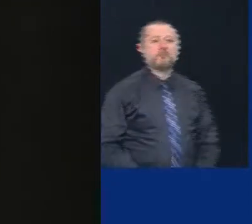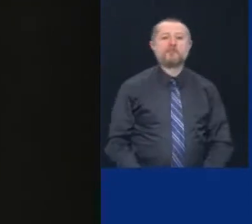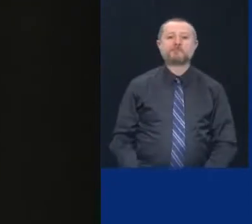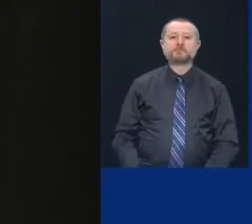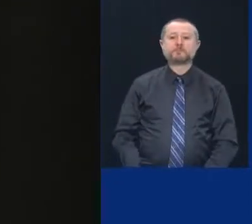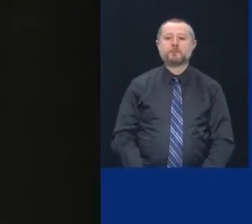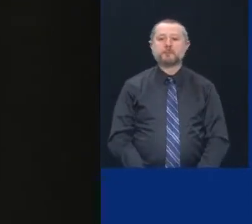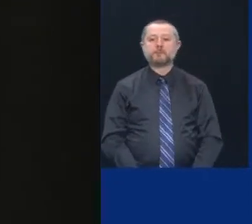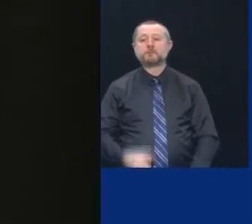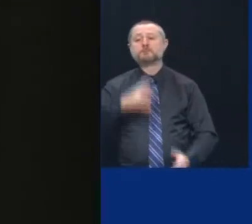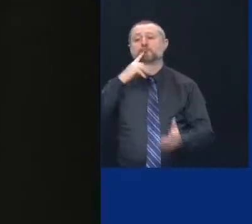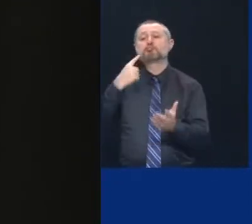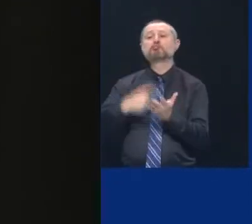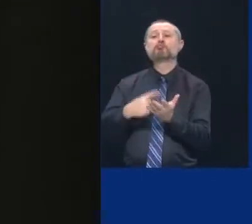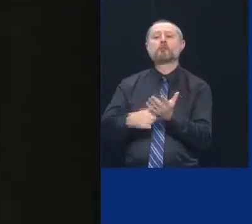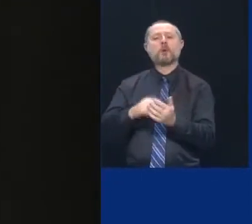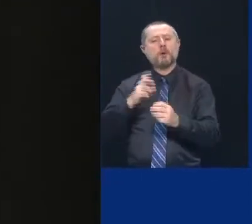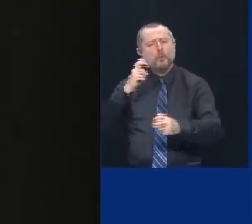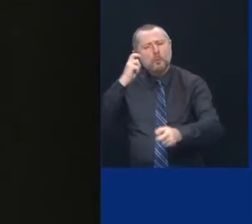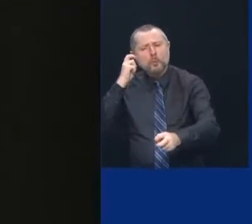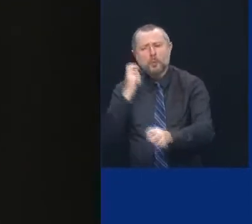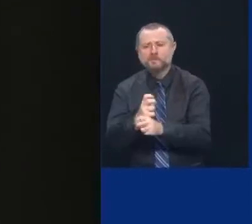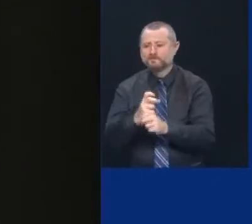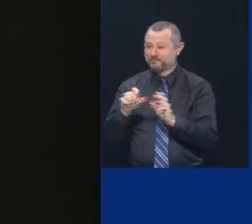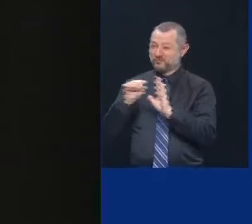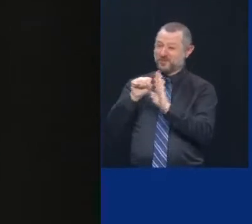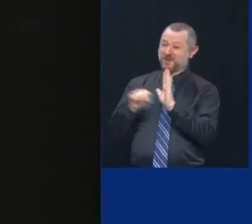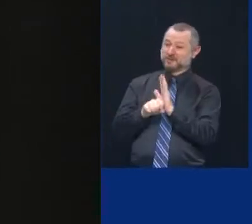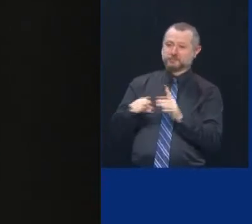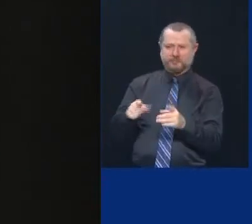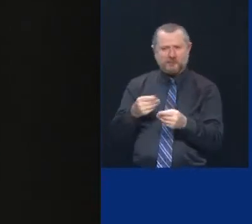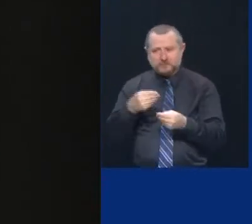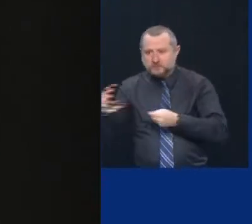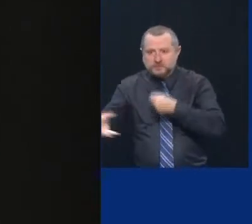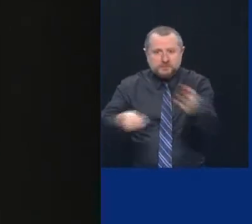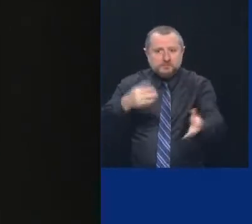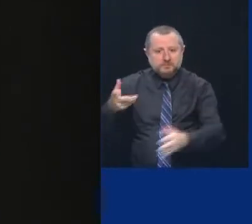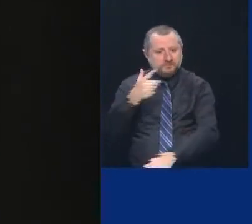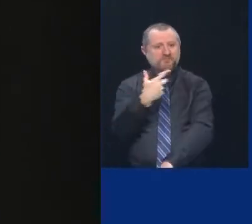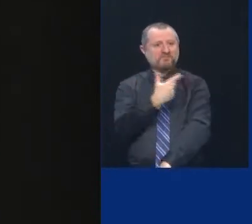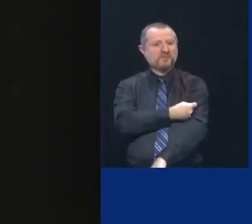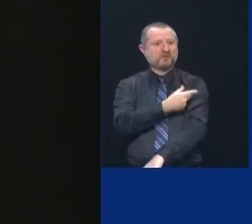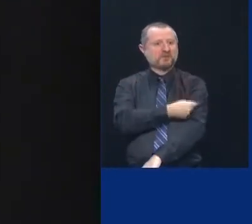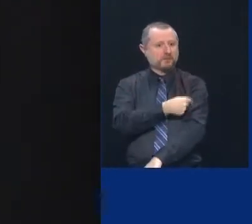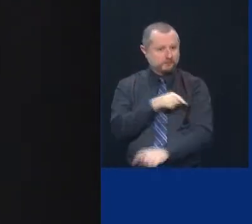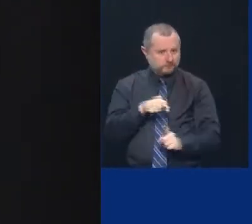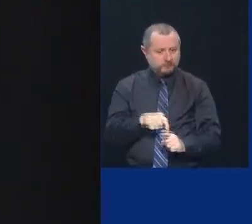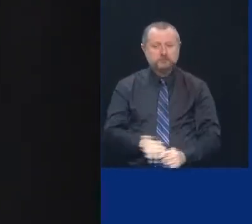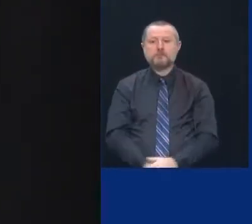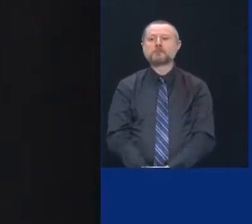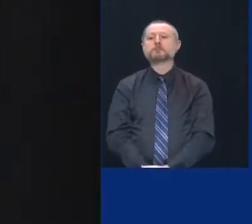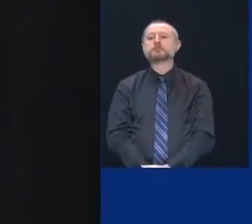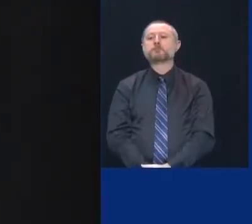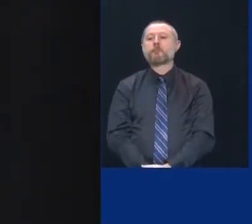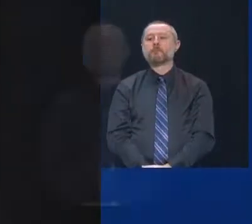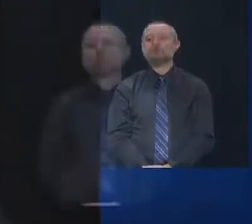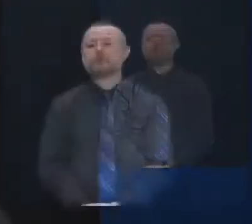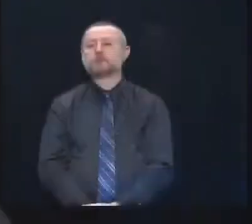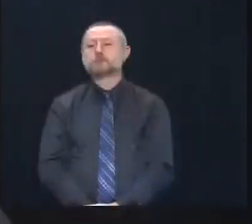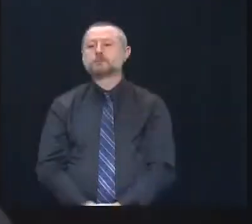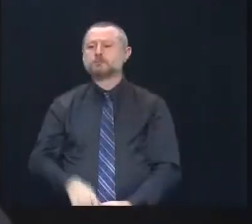the states to administer the vaccine program and what states actually